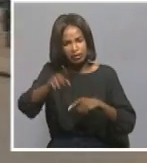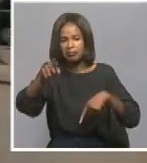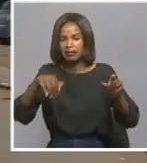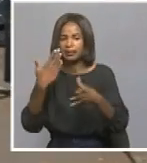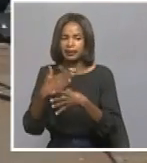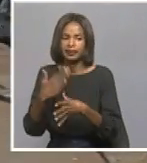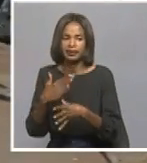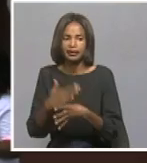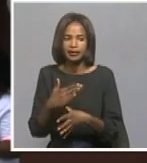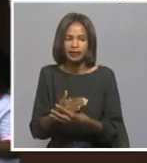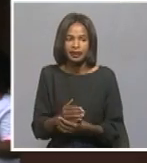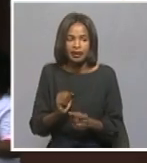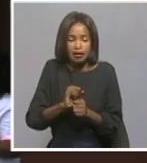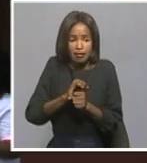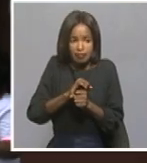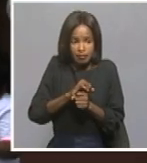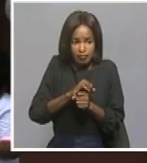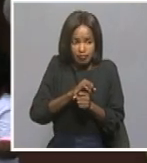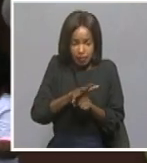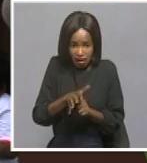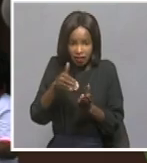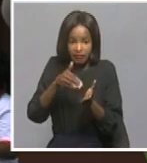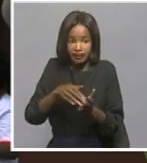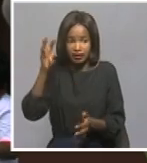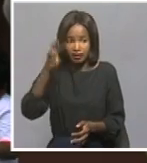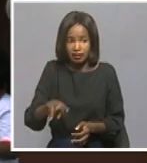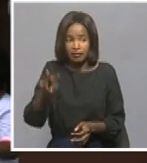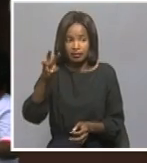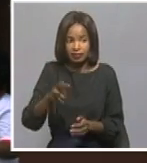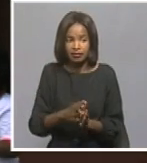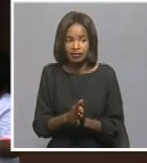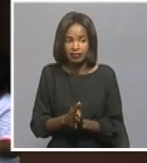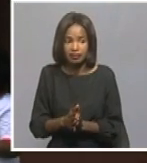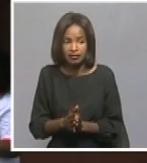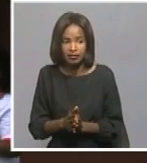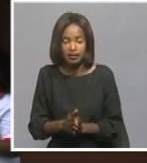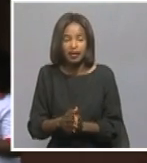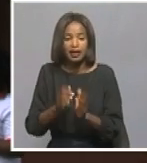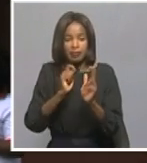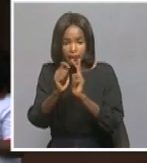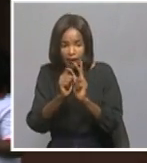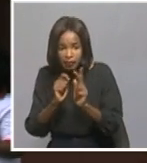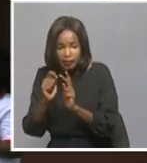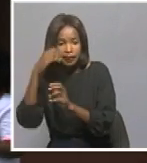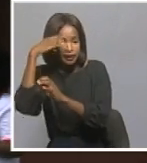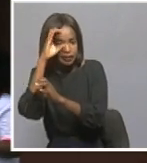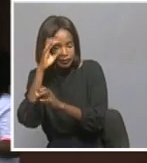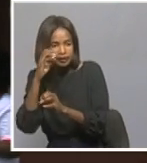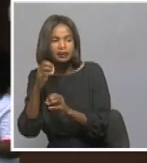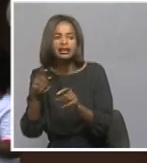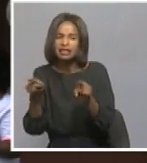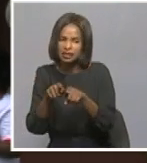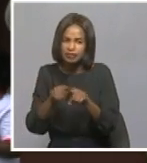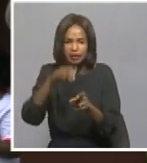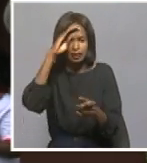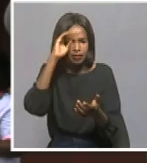in case the virus really does come to Walvis Bay, then I'm sure that as media practitioners, we will change the way we do news.